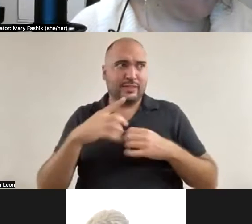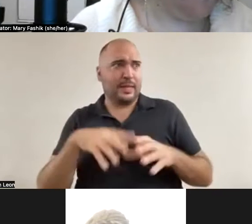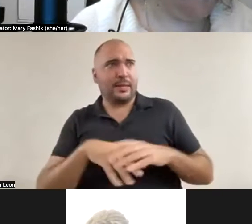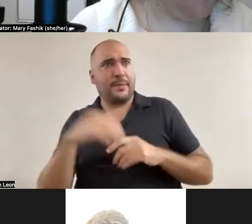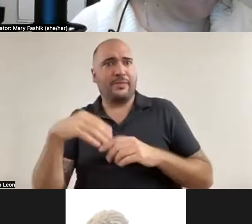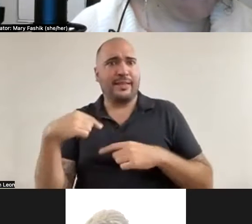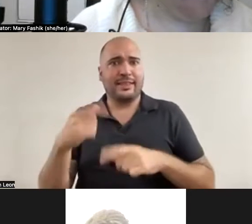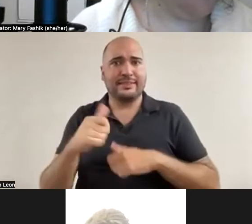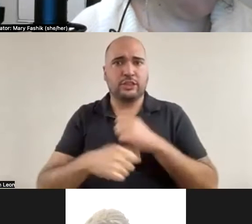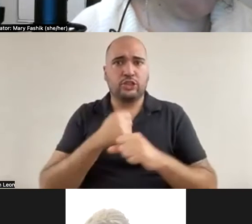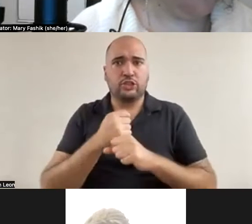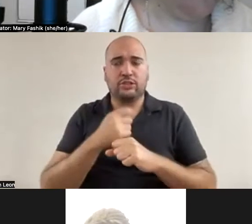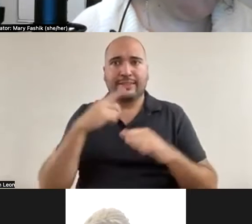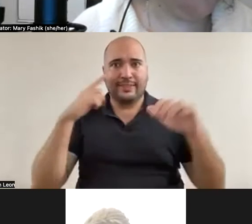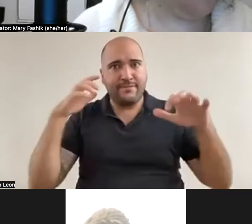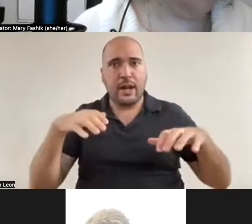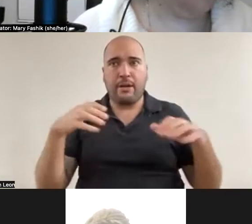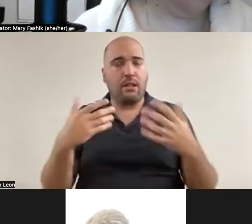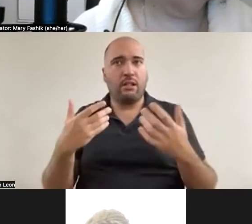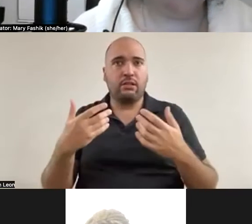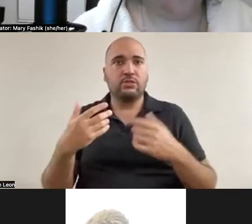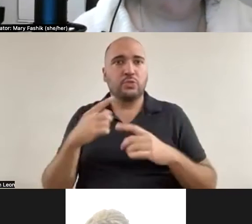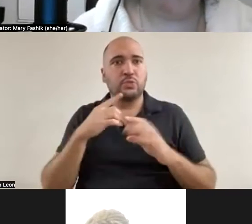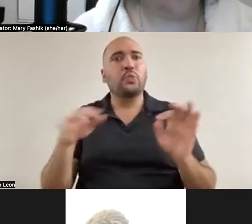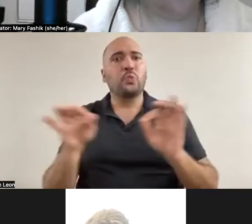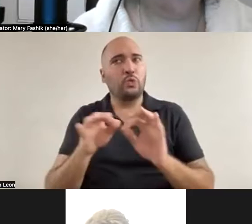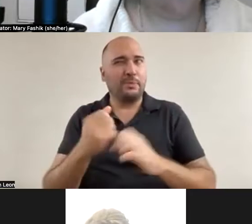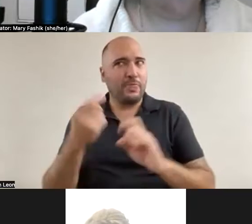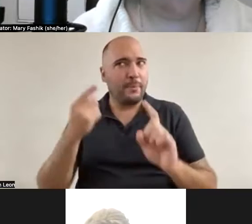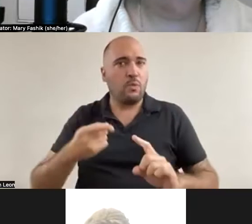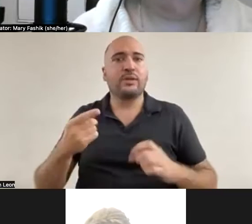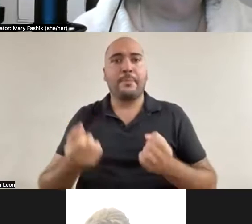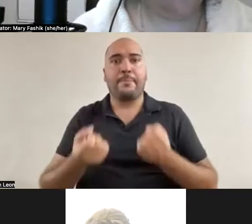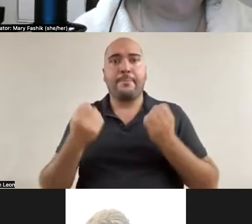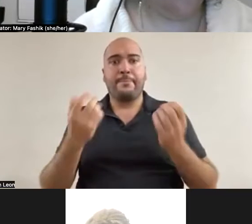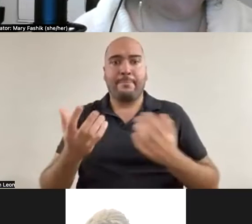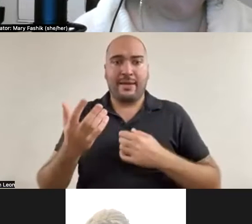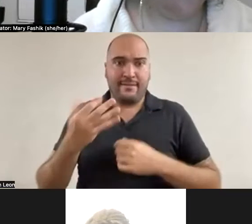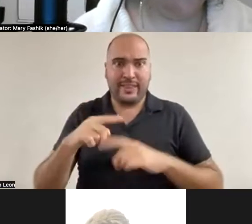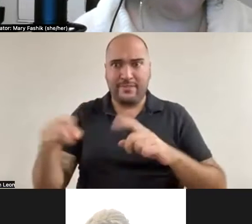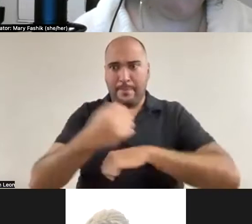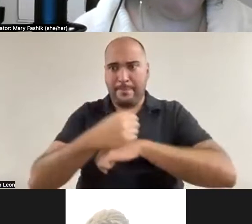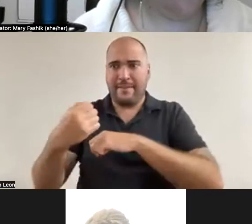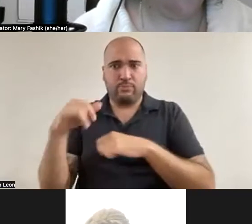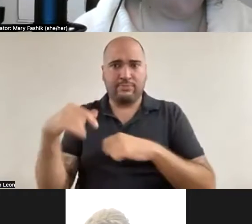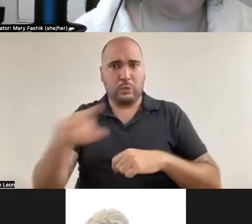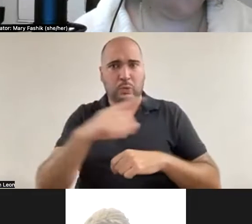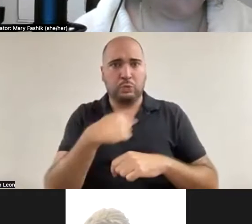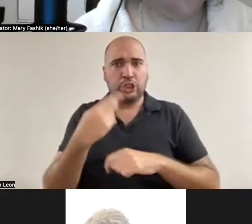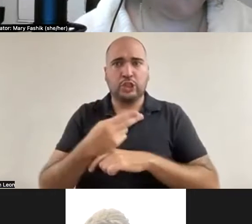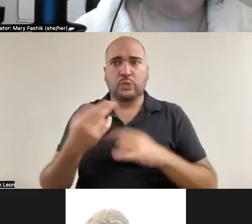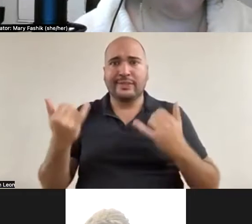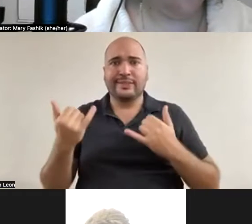in the last 10 years is phenomenal. And, you know, it's worth making the point that many of the platforms that everyone uses